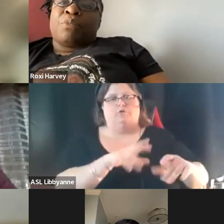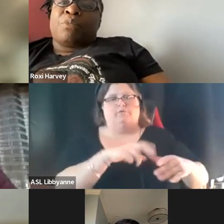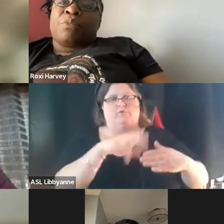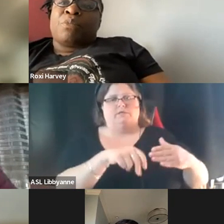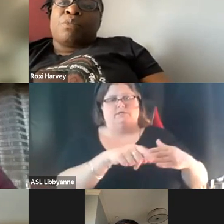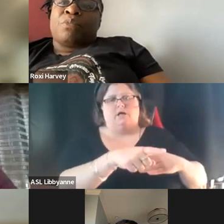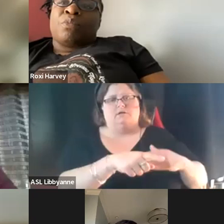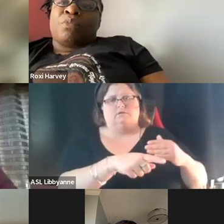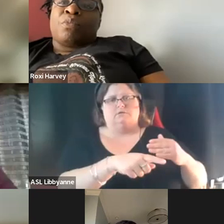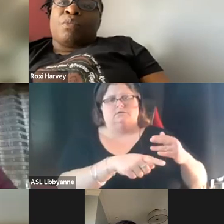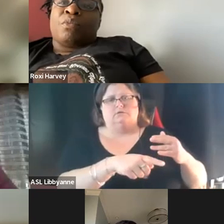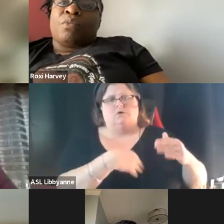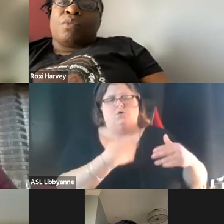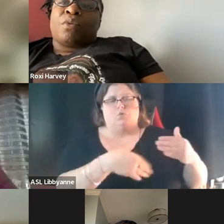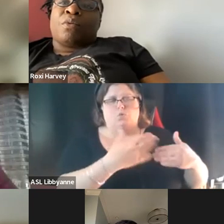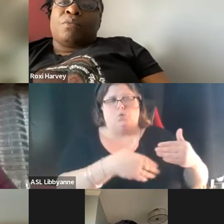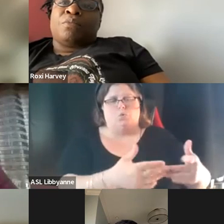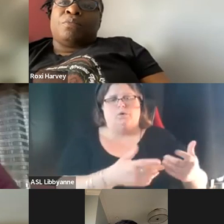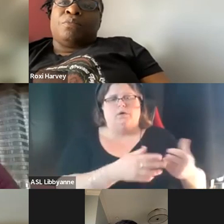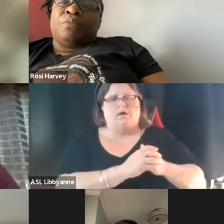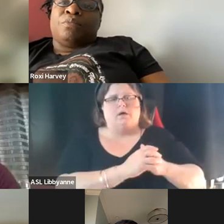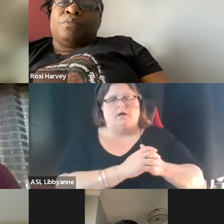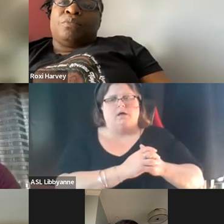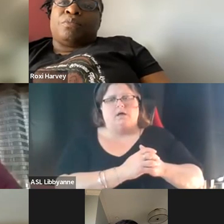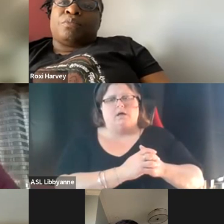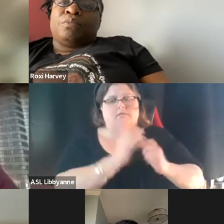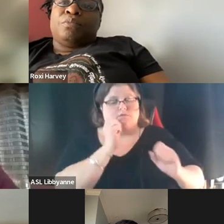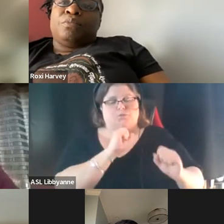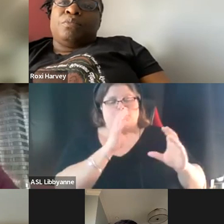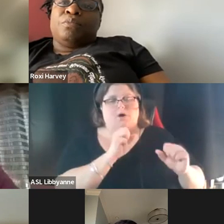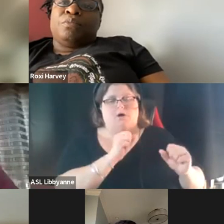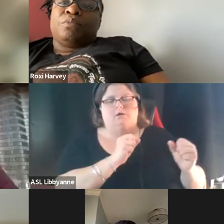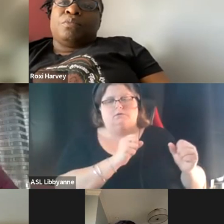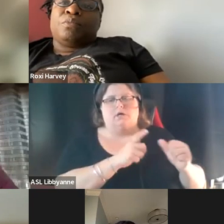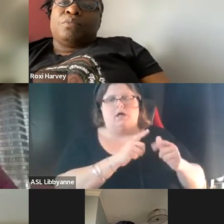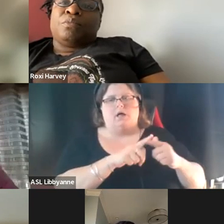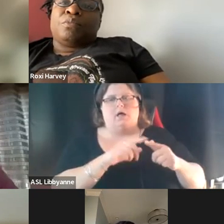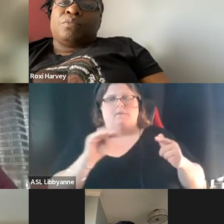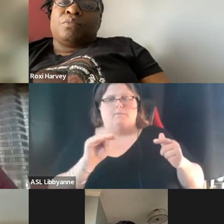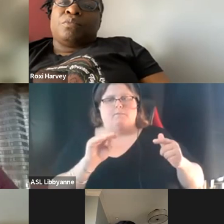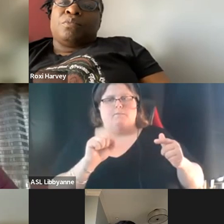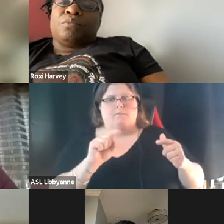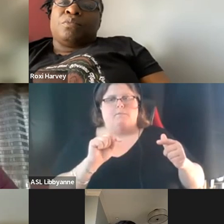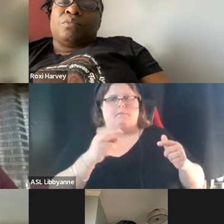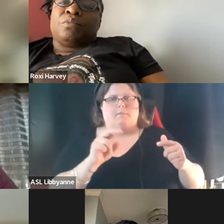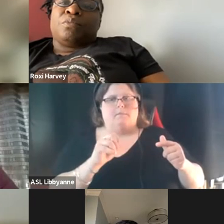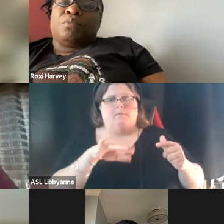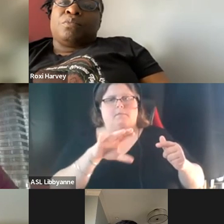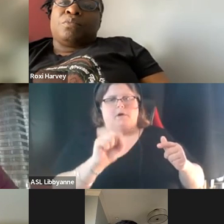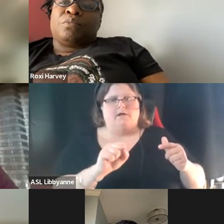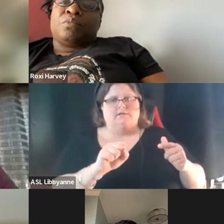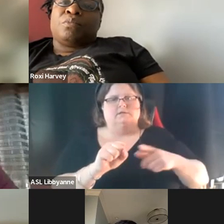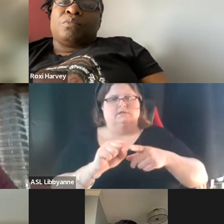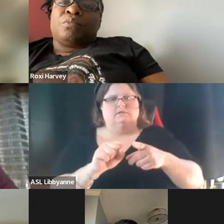a rolling basis, and then also the metrics on attendance and the summary of